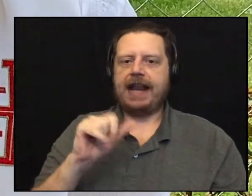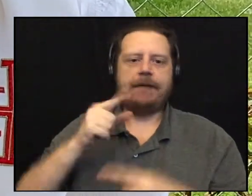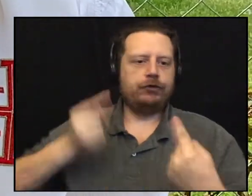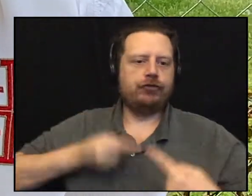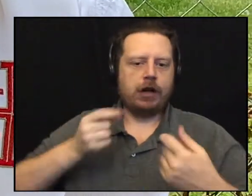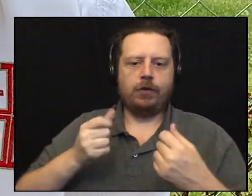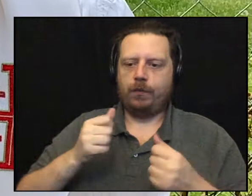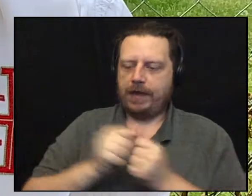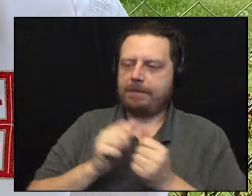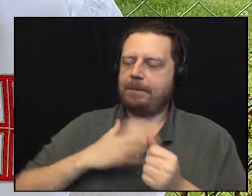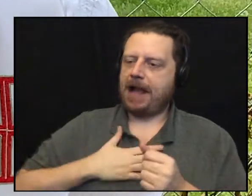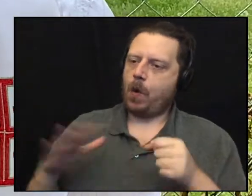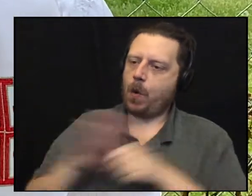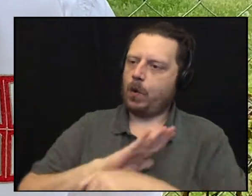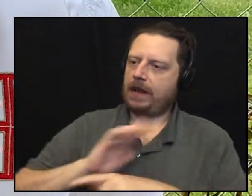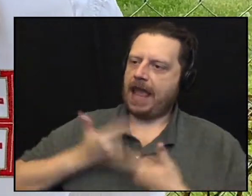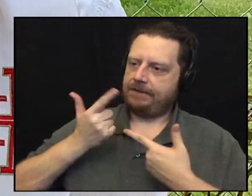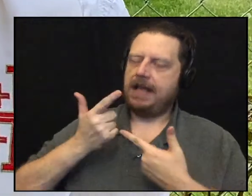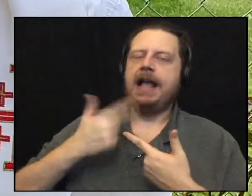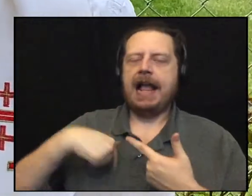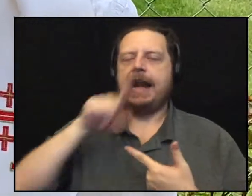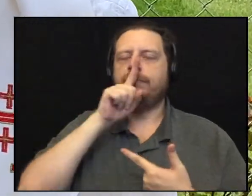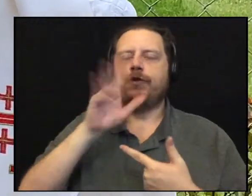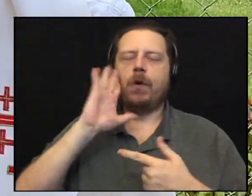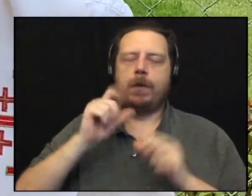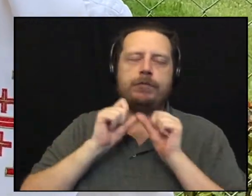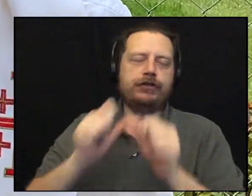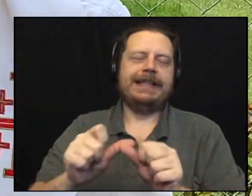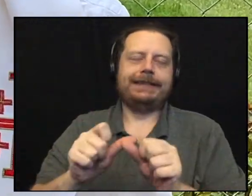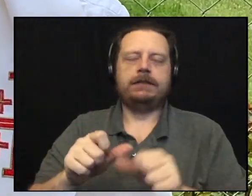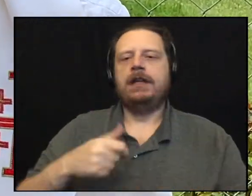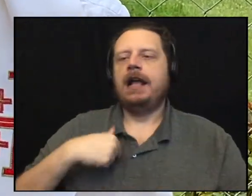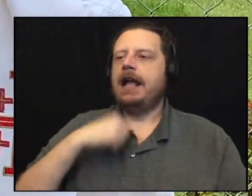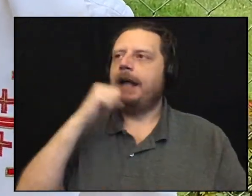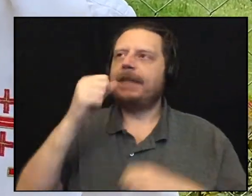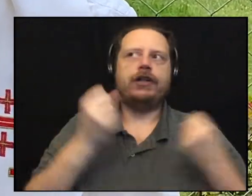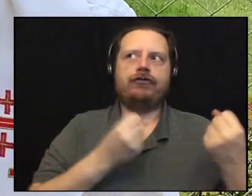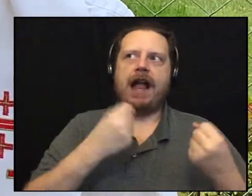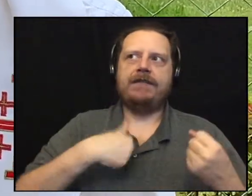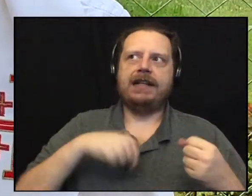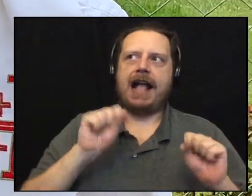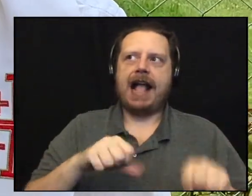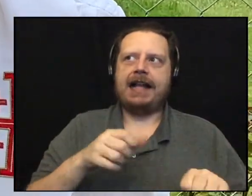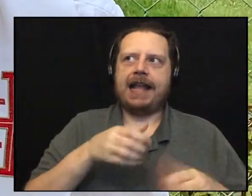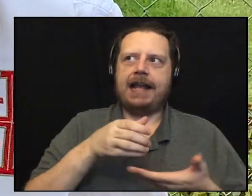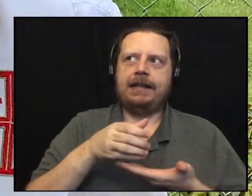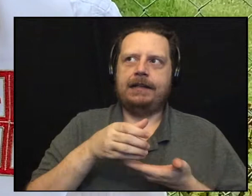sure that will persist. I'm not driving, so I can take a little different kind of liquid refreshment today.